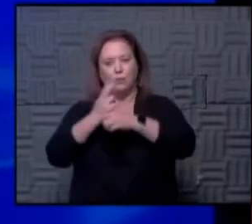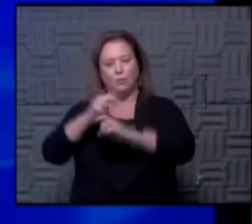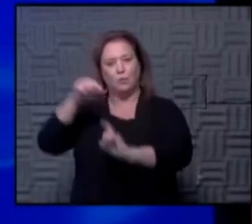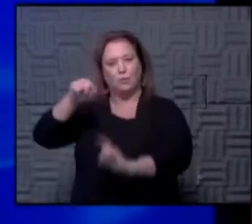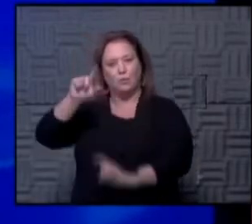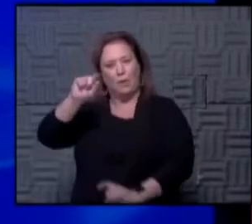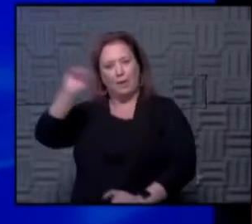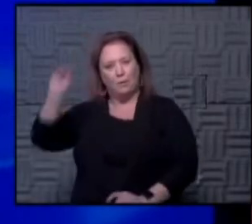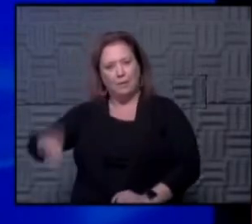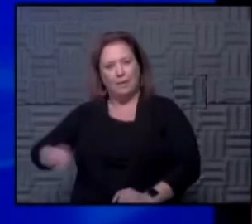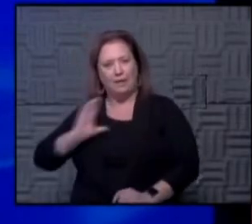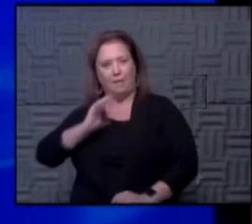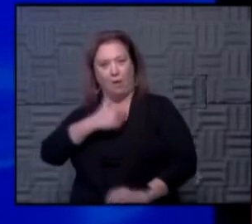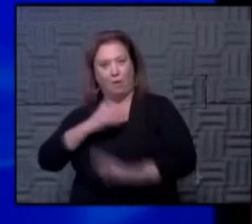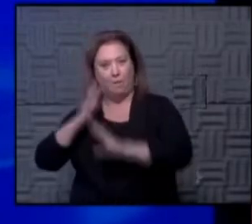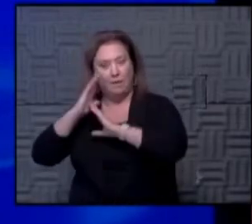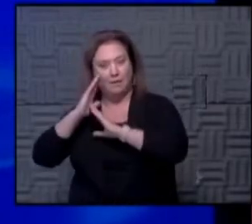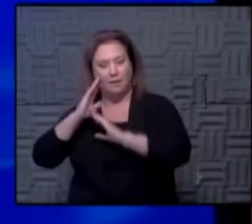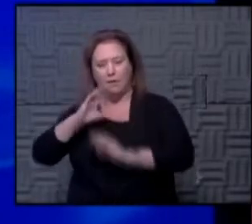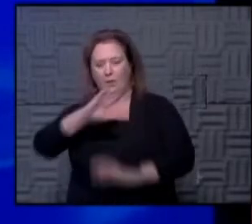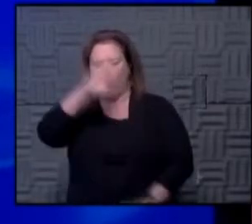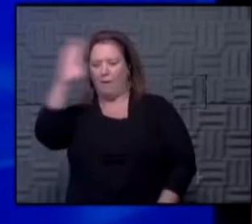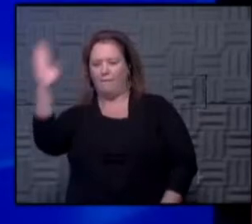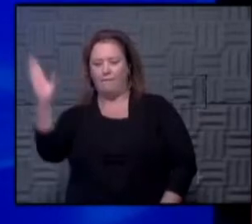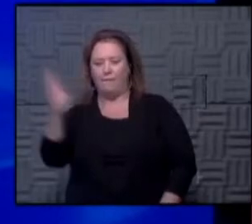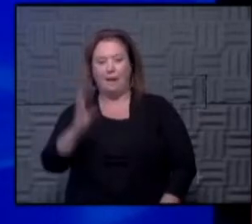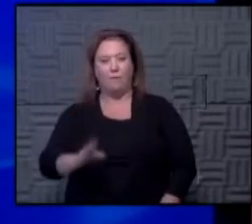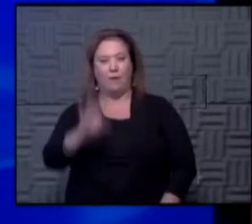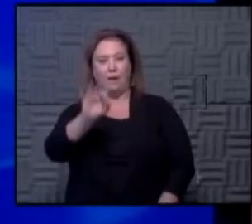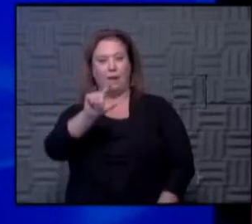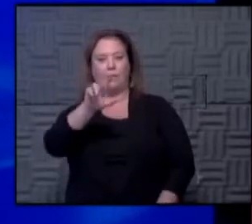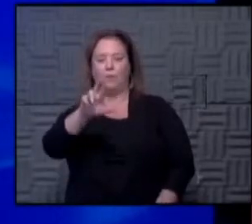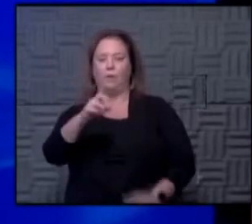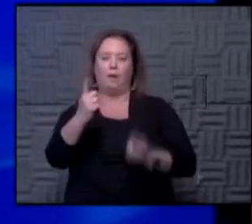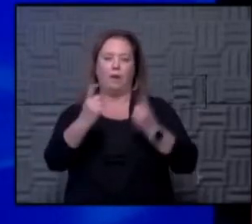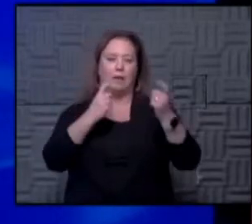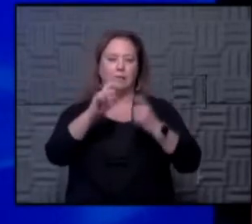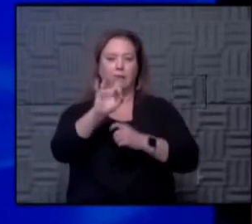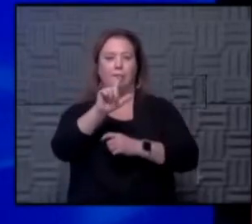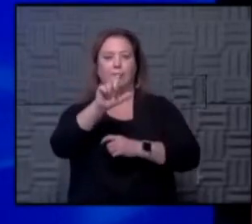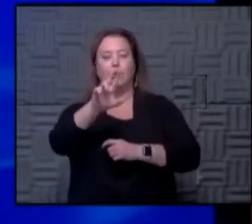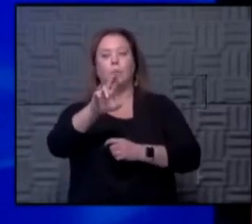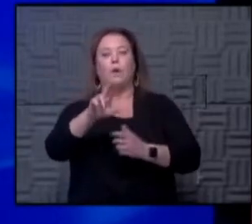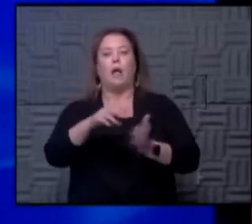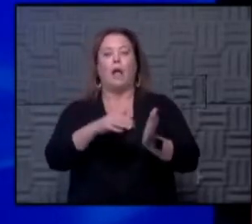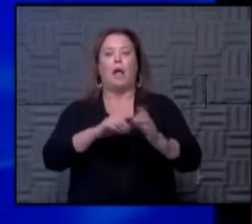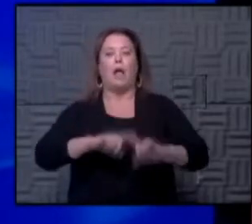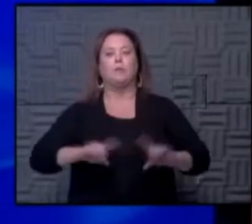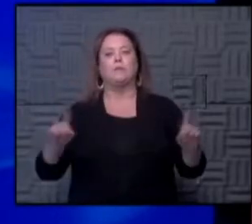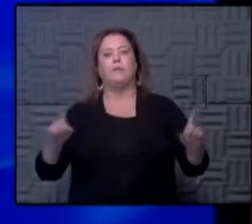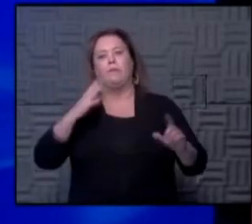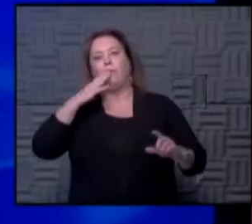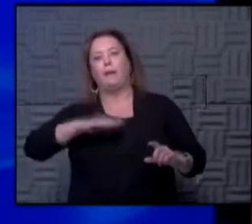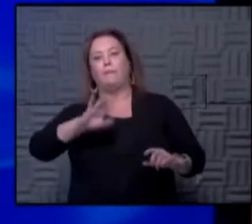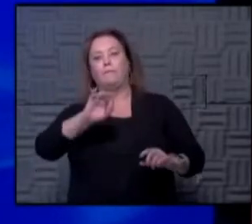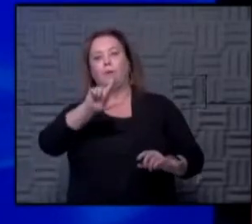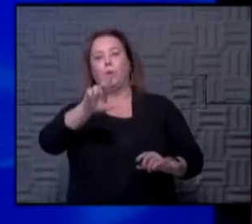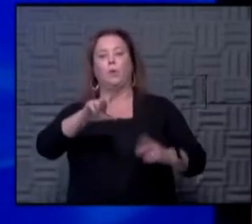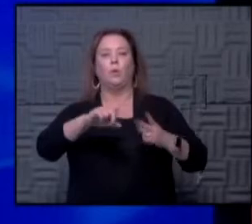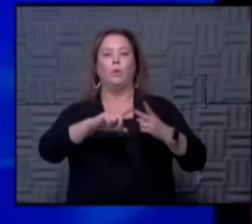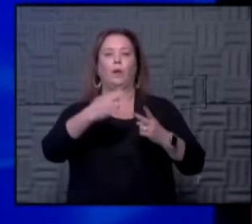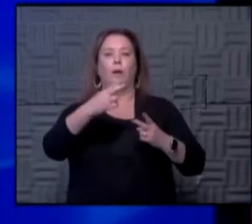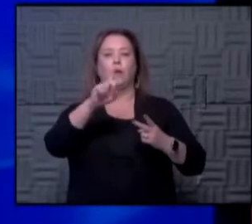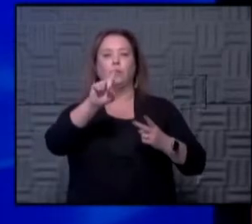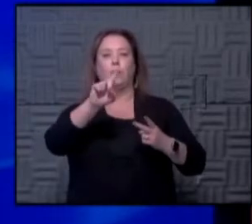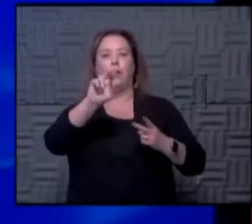And we have never had a flu season, for example. We continue to get that question. Well, right, you know, how is this different from a bad flu season? The